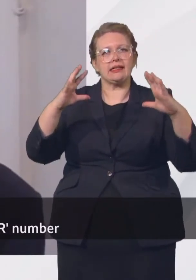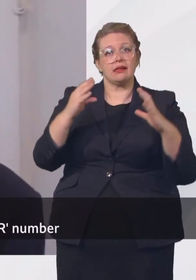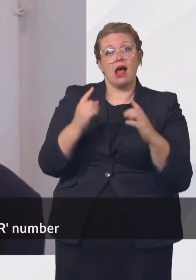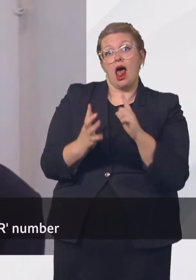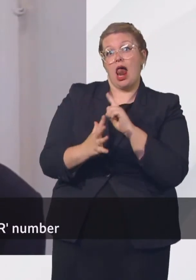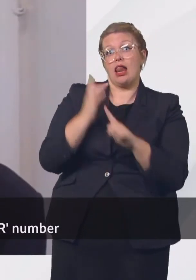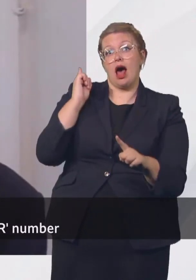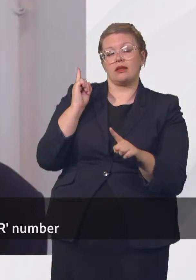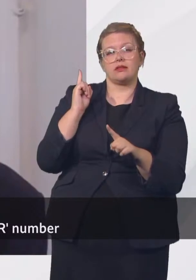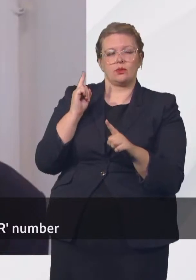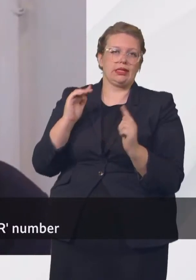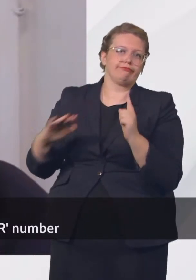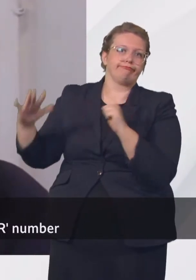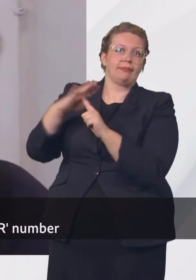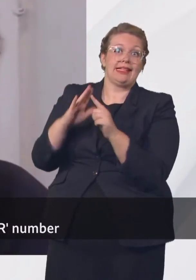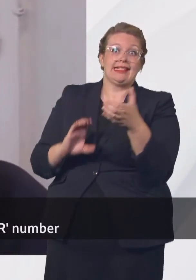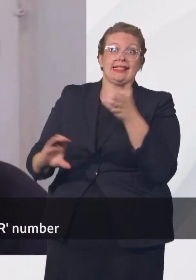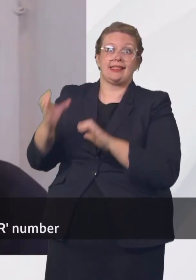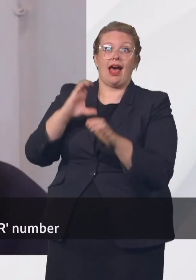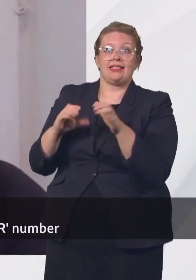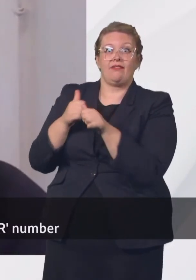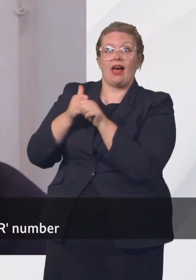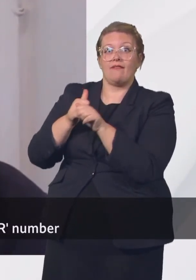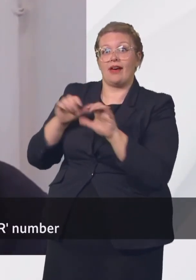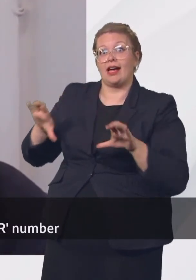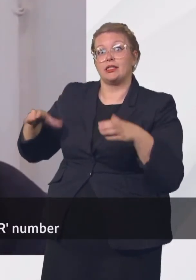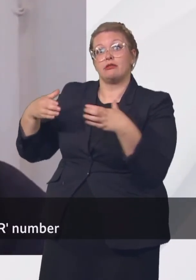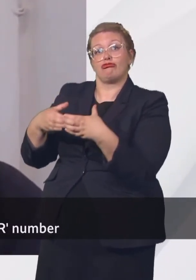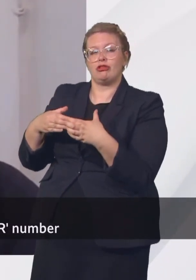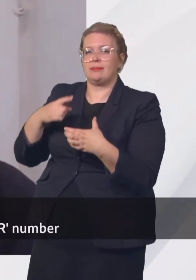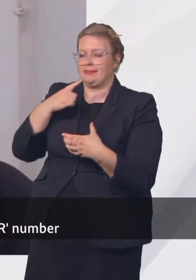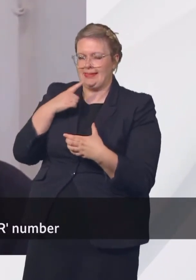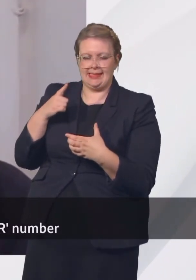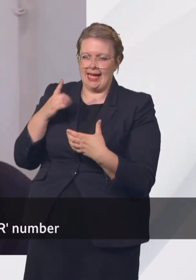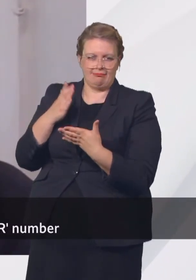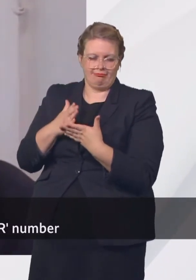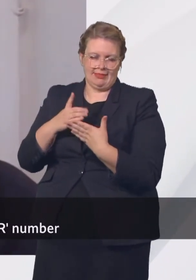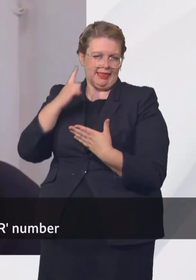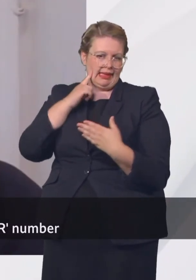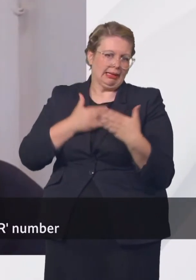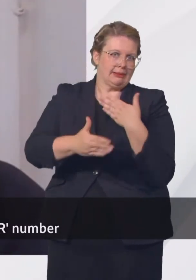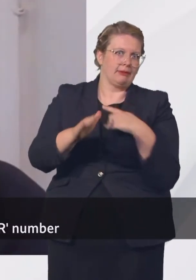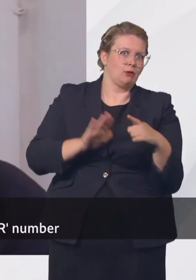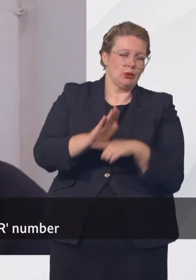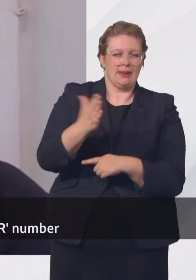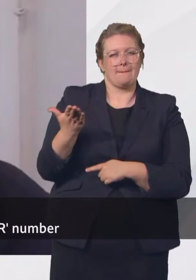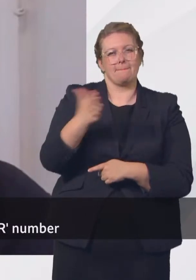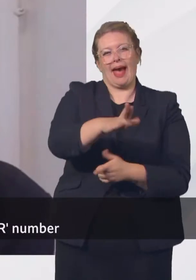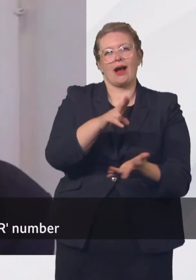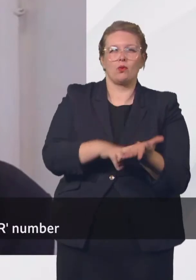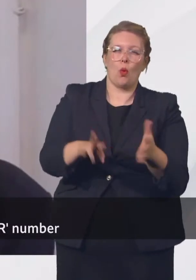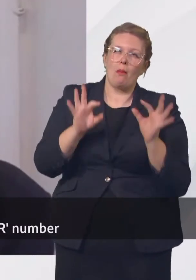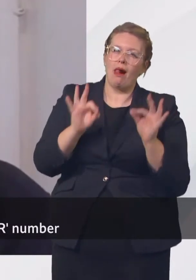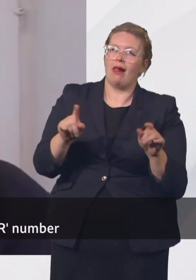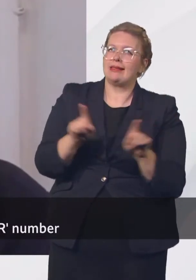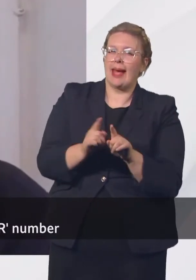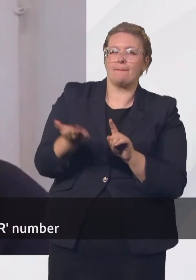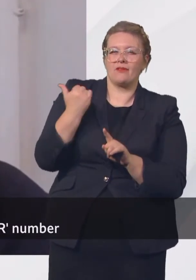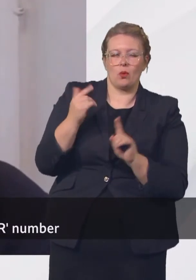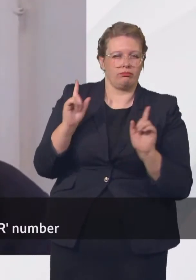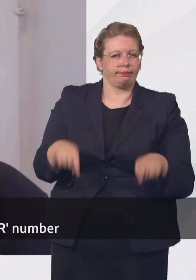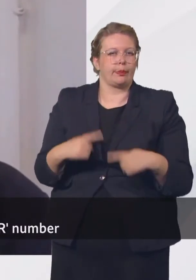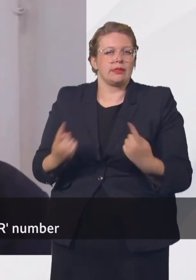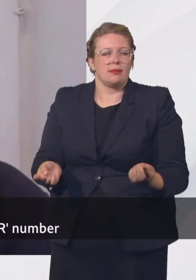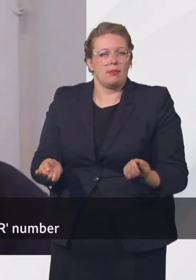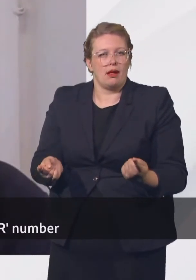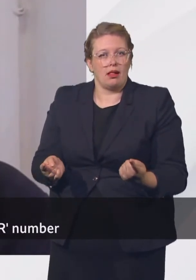normal pre-pandemic levels of social contact without cases rising again. So, Professor Van-Tam, what kind of measures do you think might be